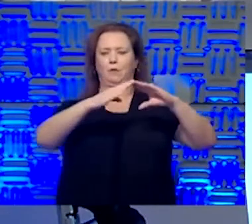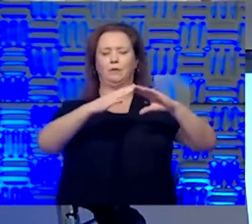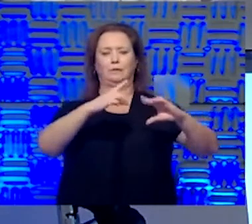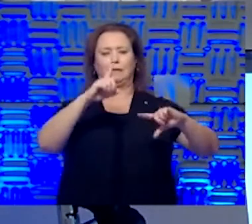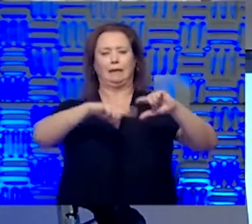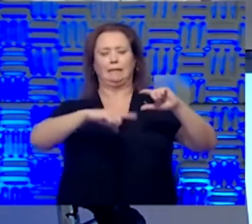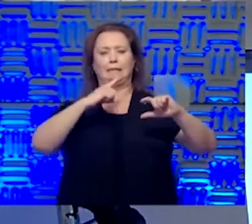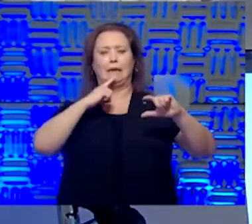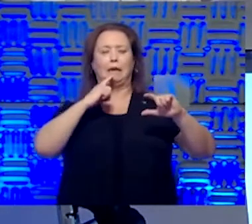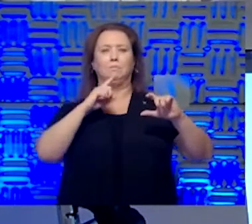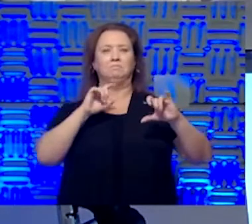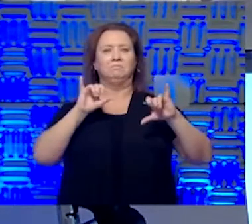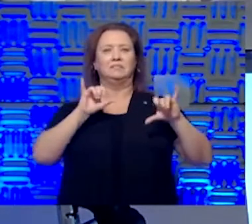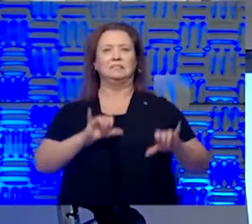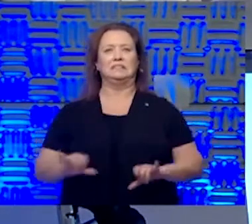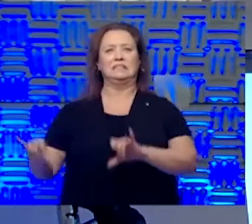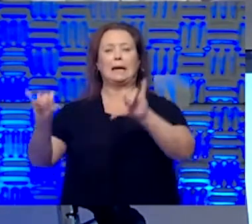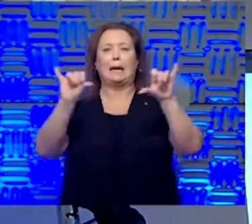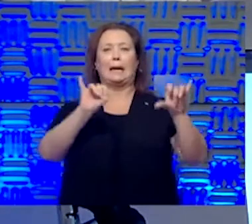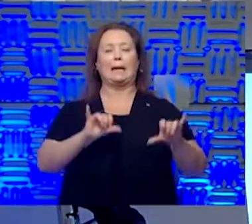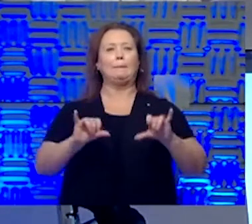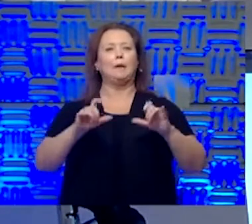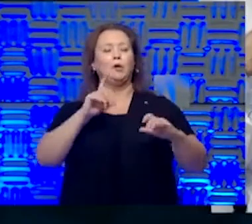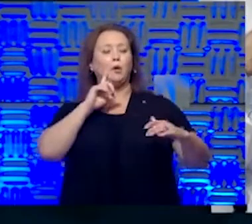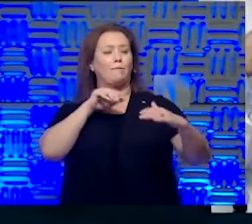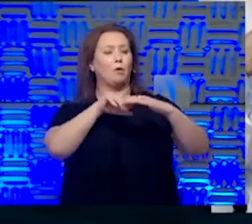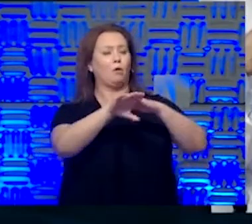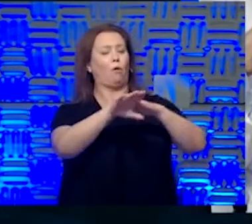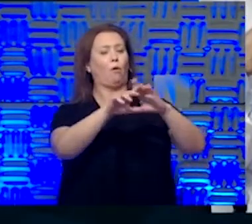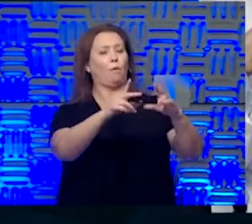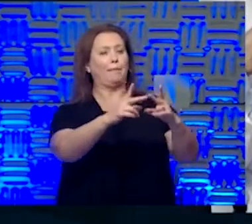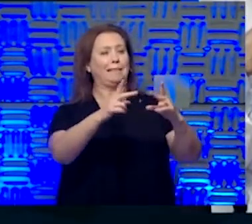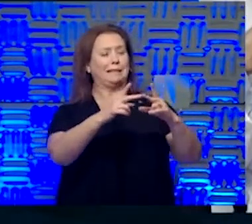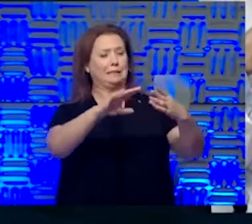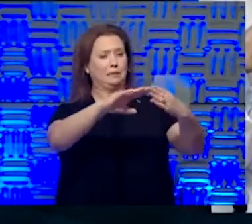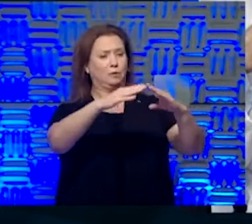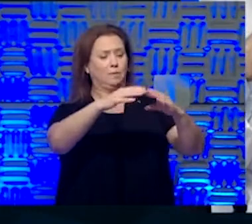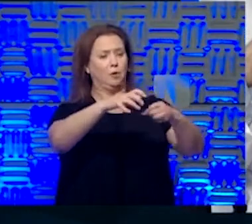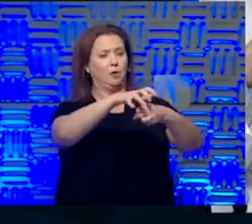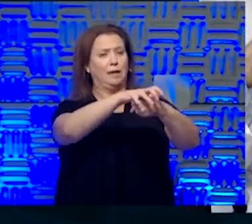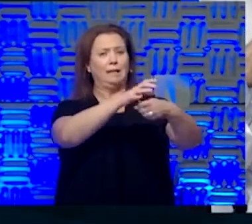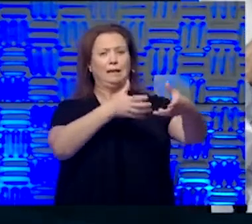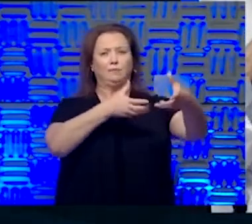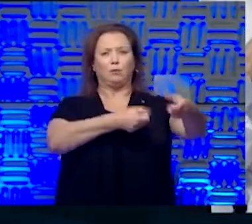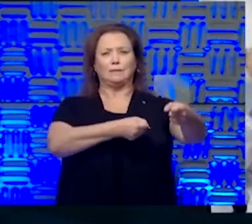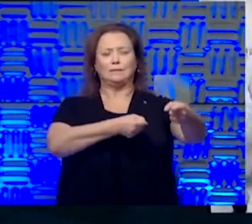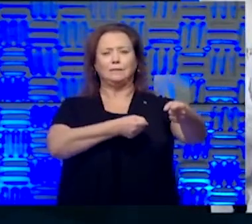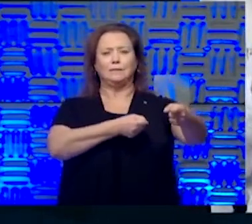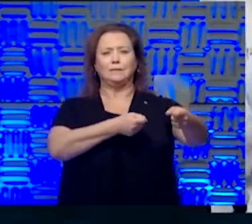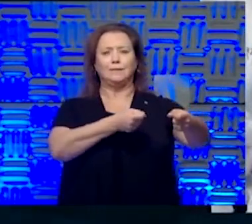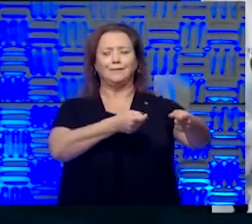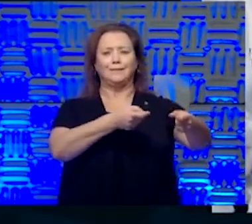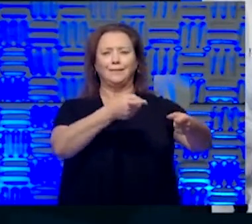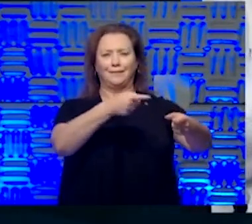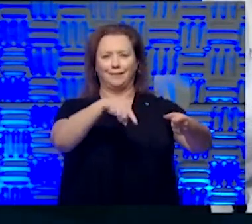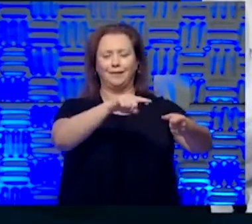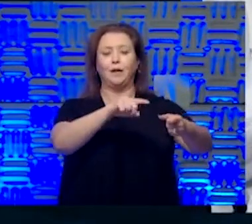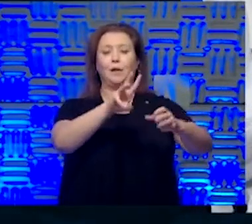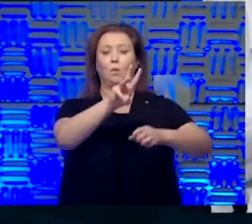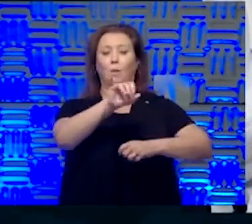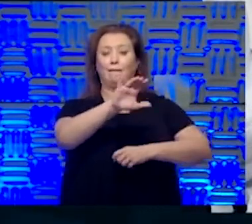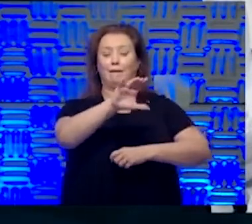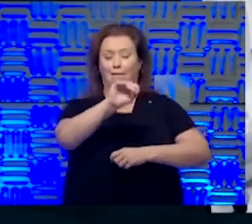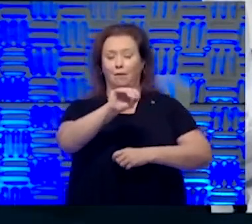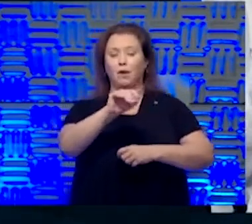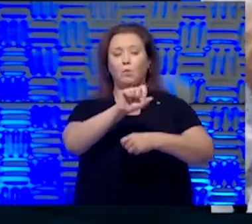go the standard way. You have to go to places where those communities have trust. Yes. And so I know in Wyandotte,